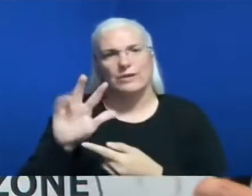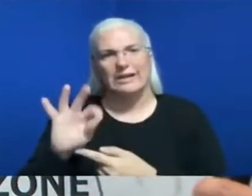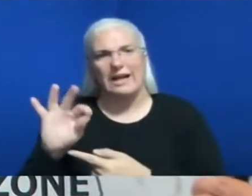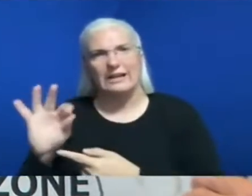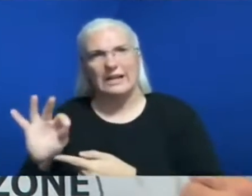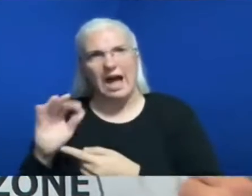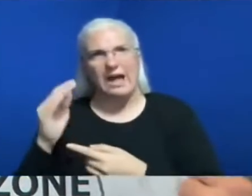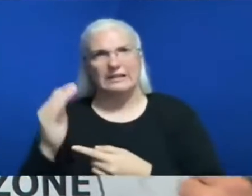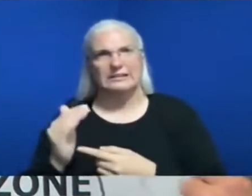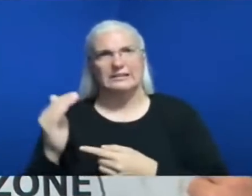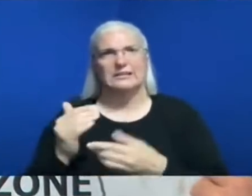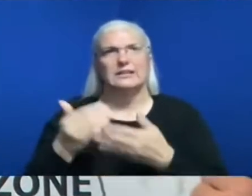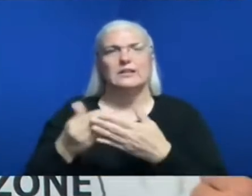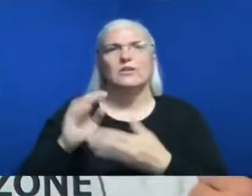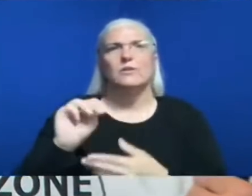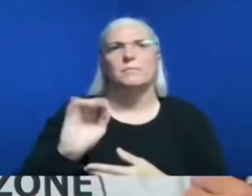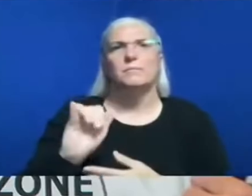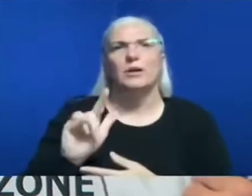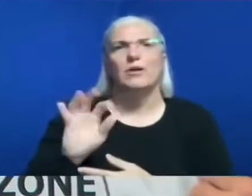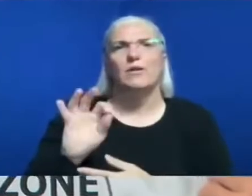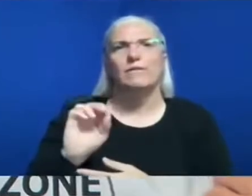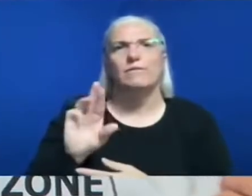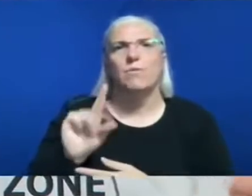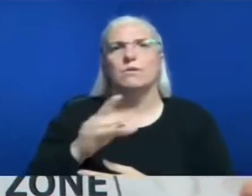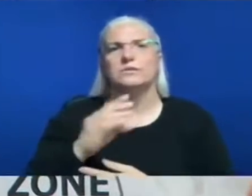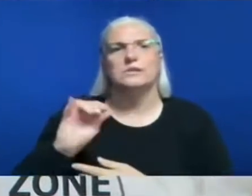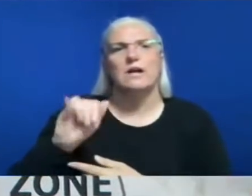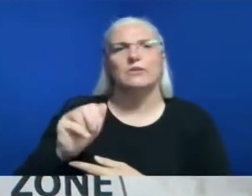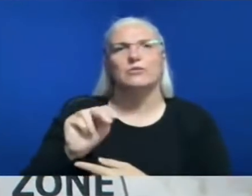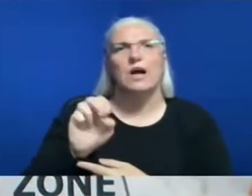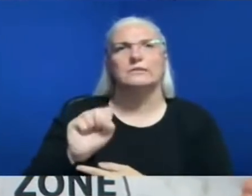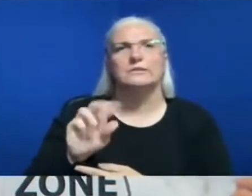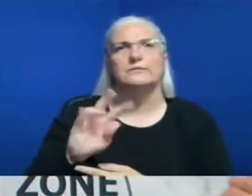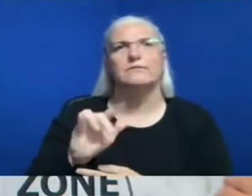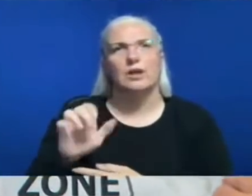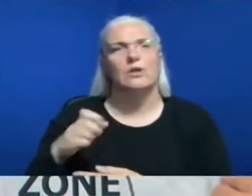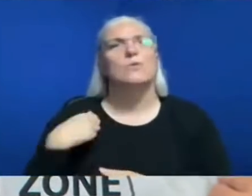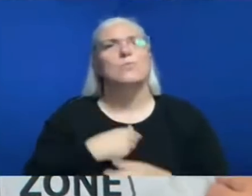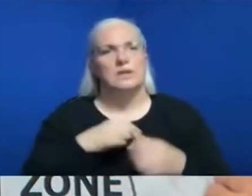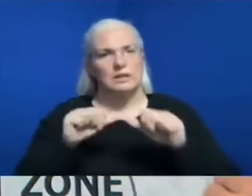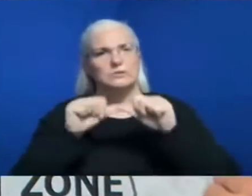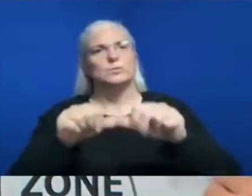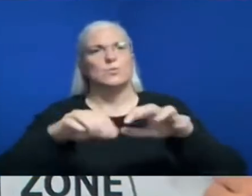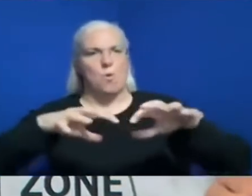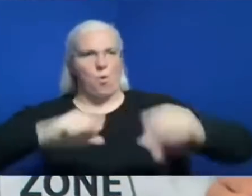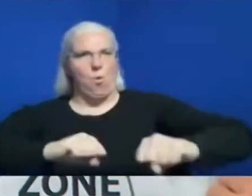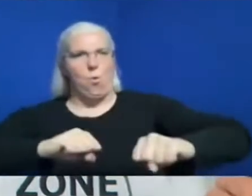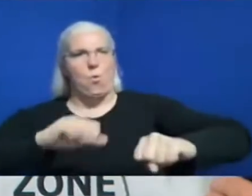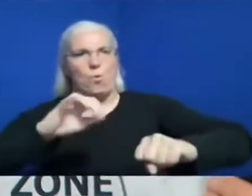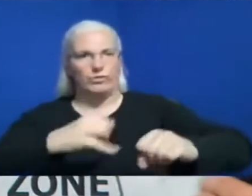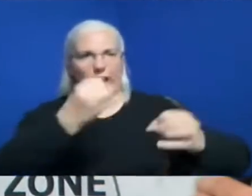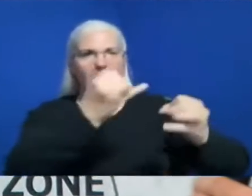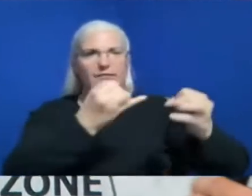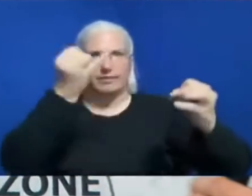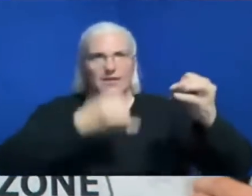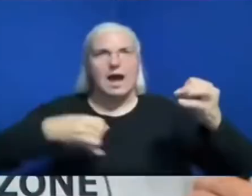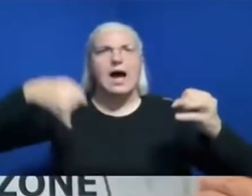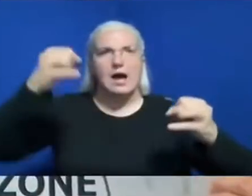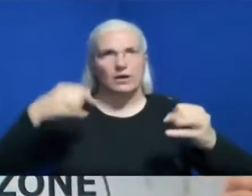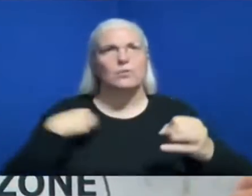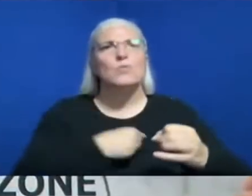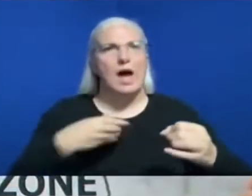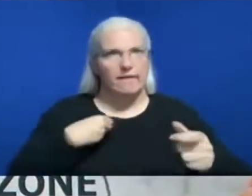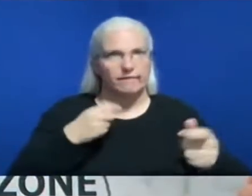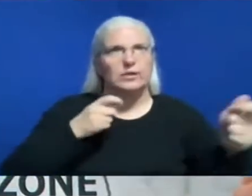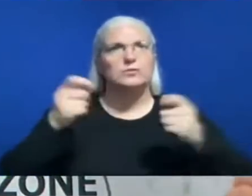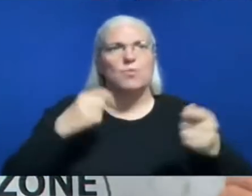continues to hold. Resources are still in here. Perimeter control remains in place. A high presence of firefighters both in Milford, Janesville, and